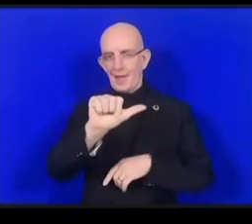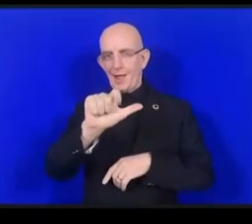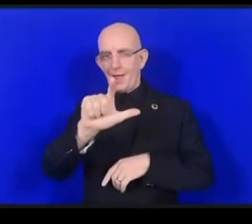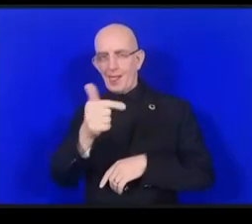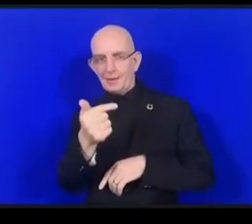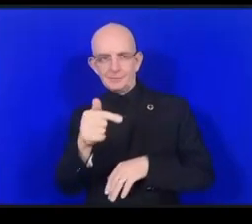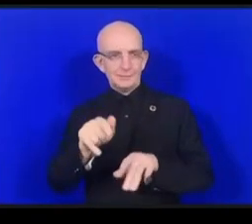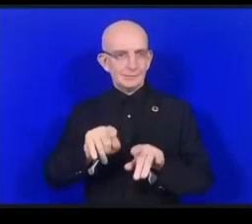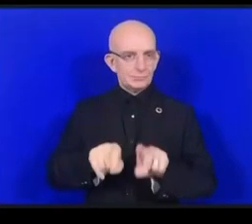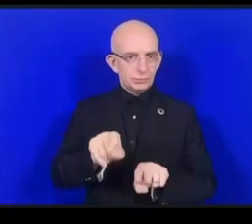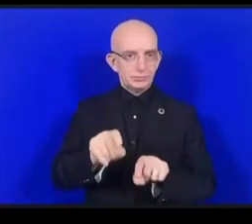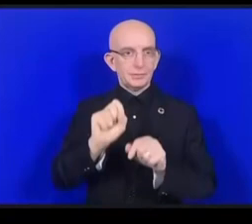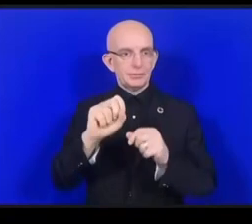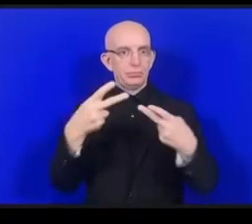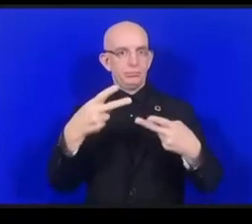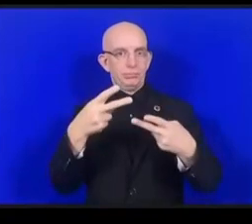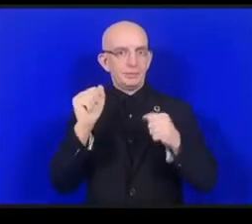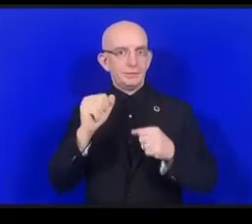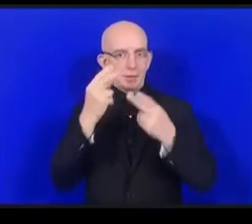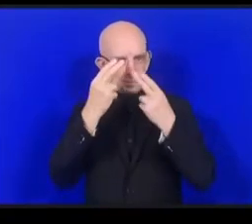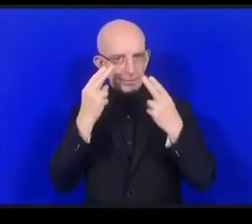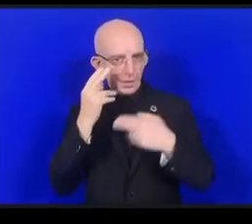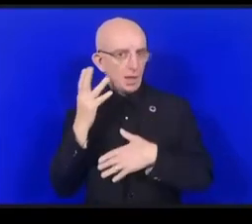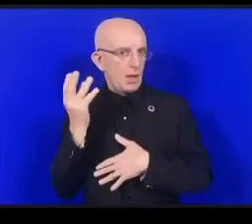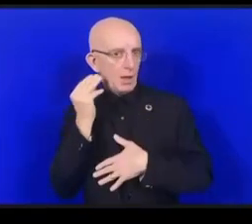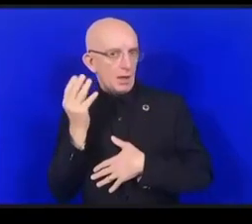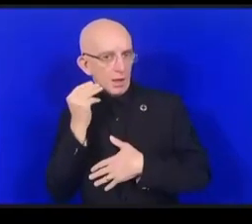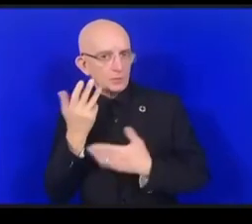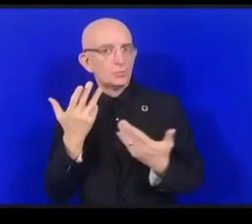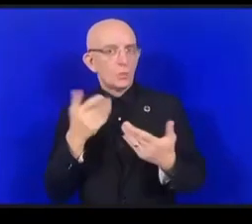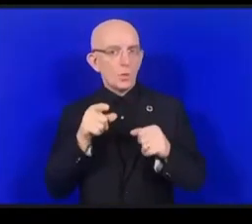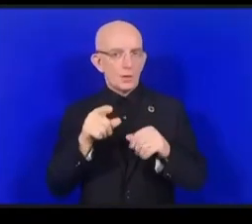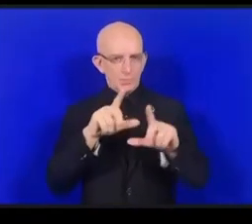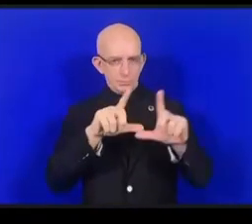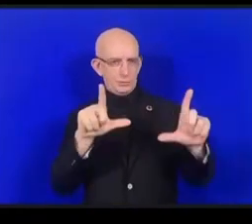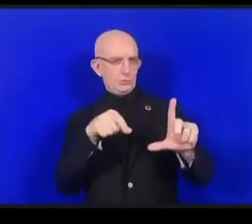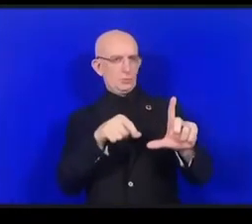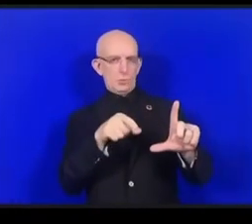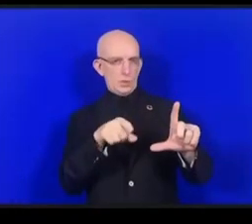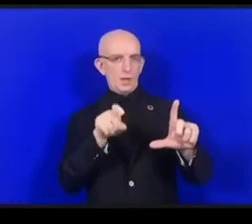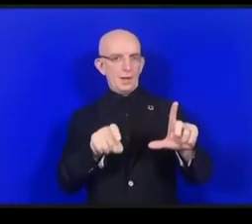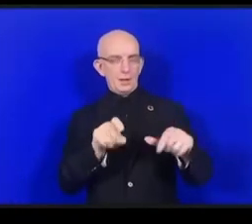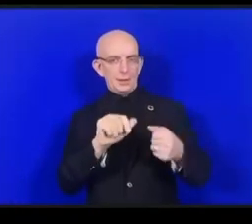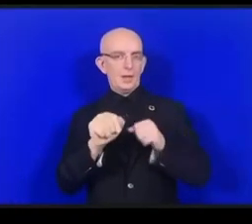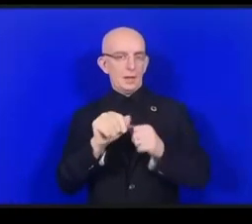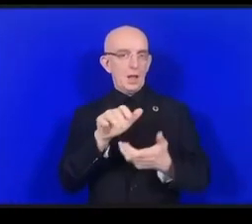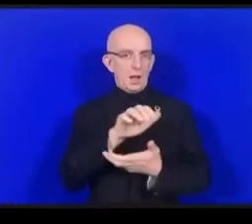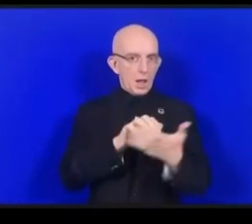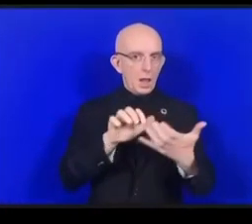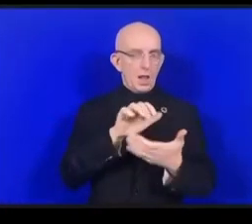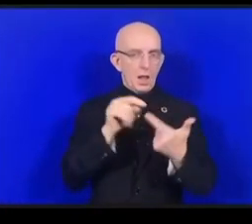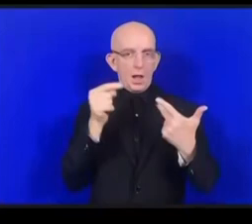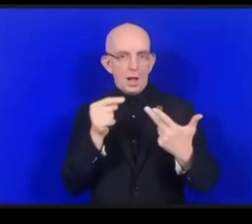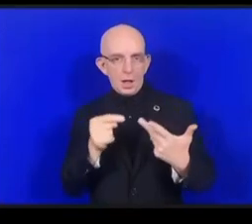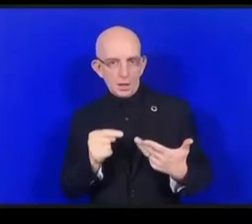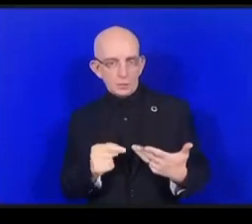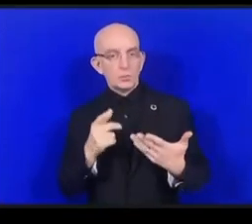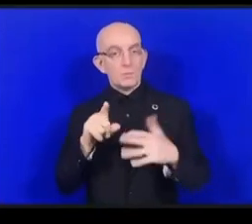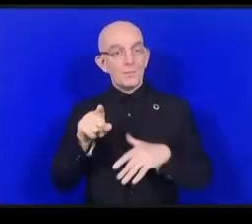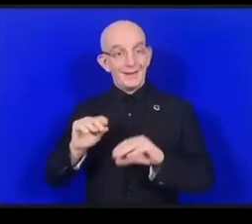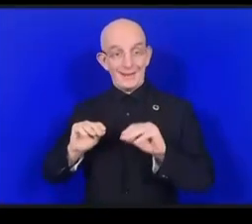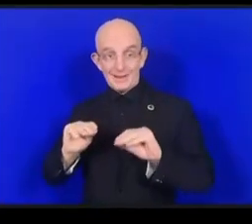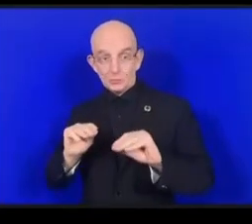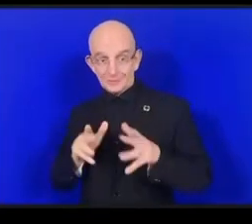make accommodations and how you get a particular book to a student in a chemistry class who